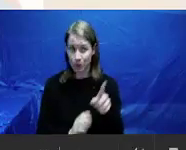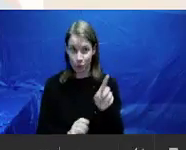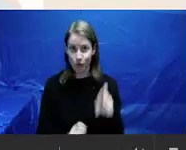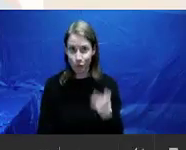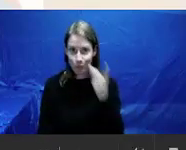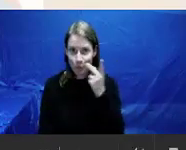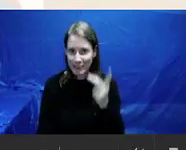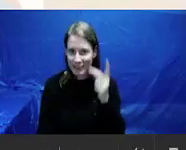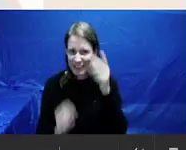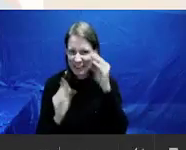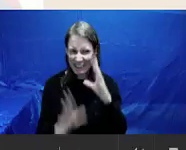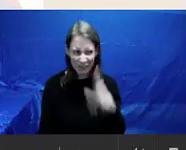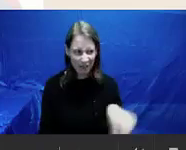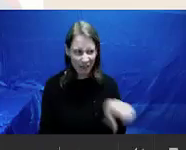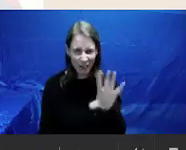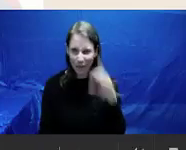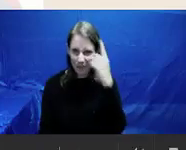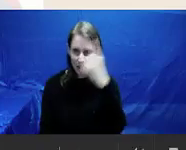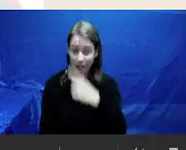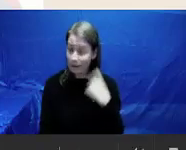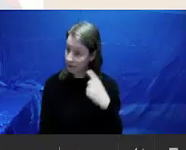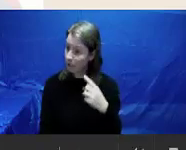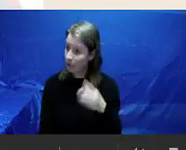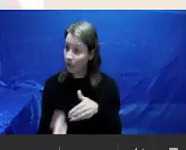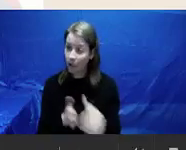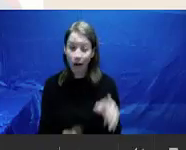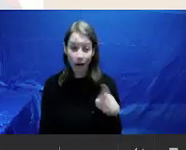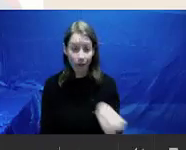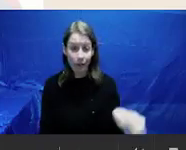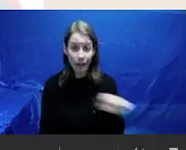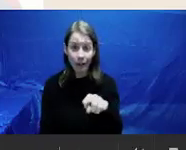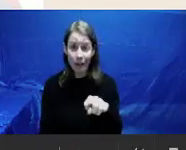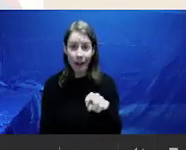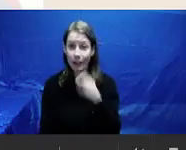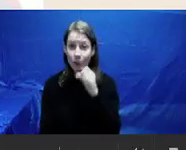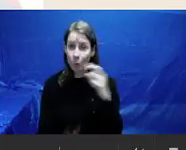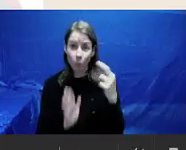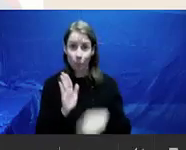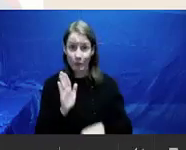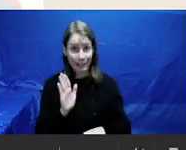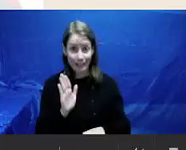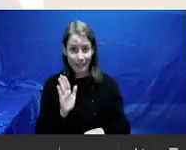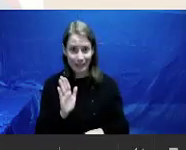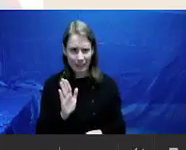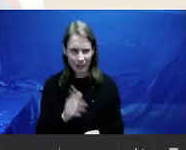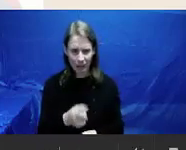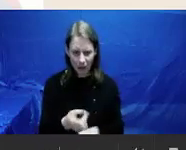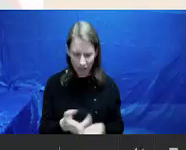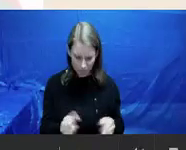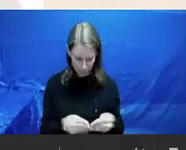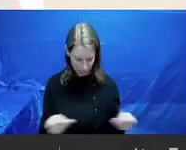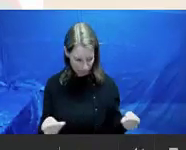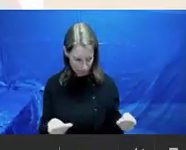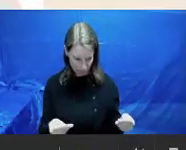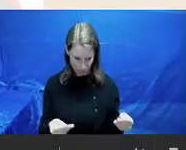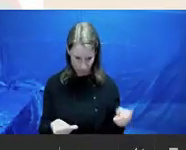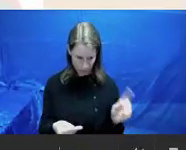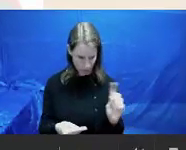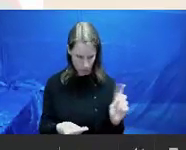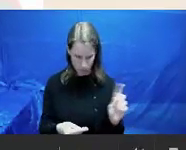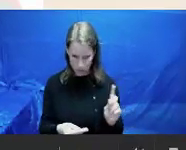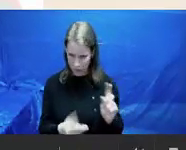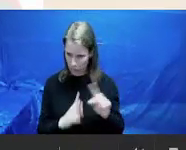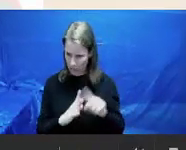of adults maybe haven't read a lot of graphic novels, and so they're not quite sure, where do I start? What do I read next? Do I read the things